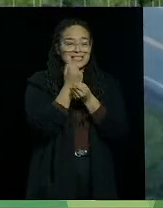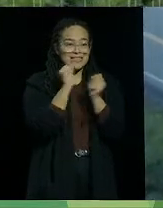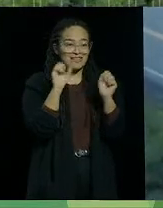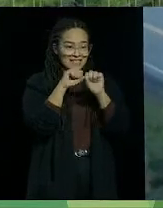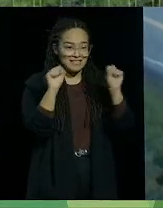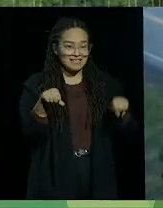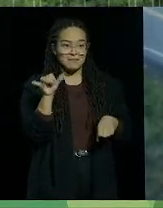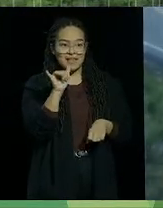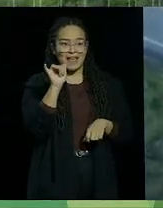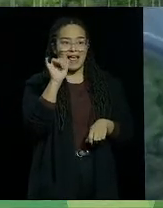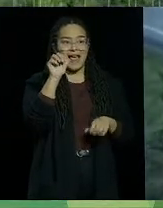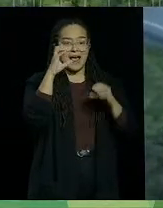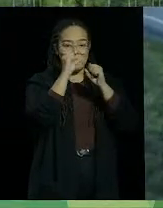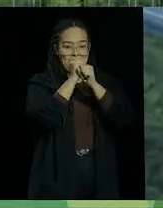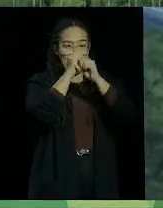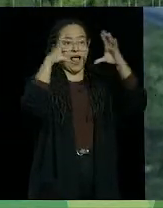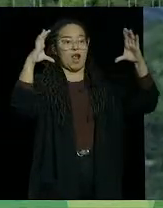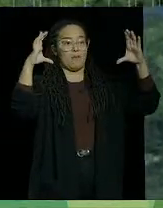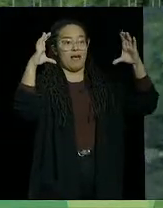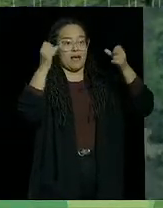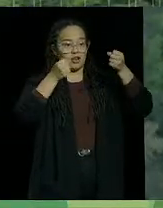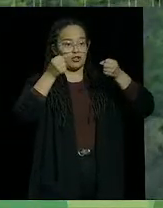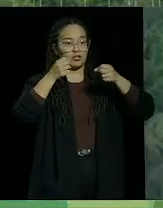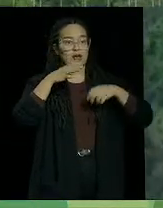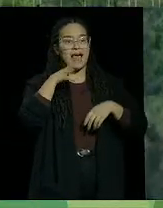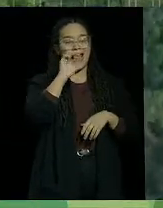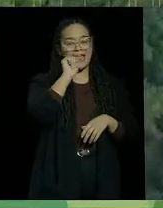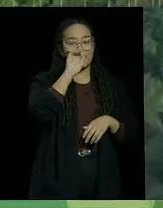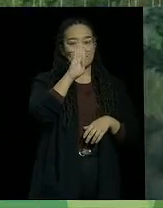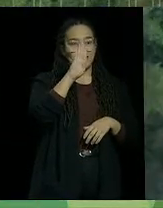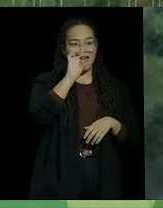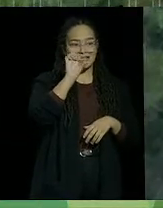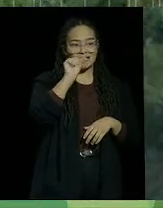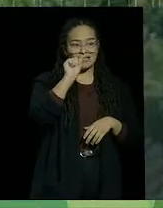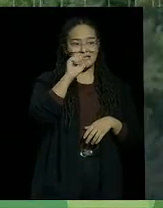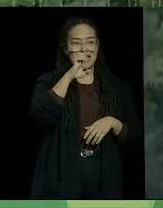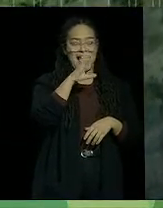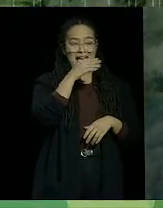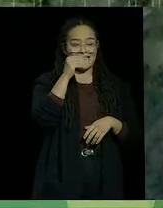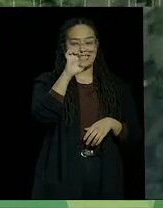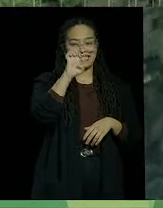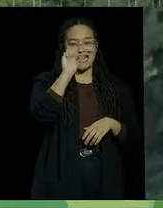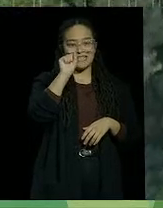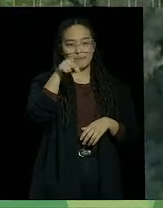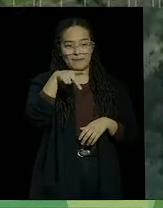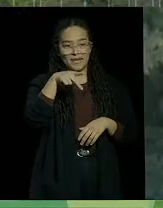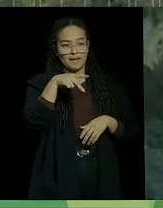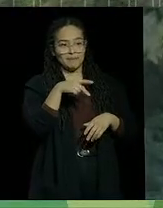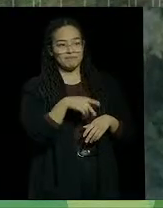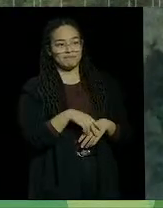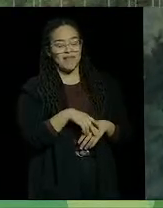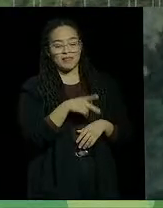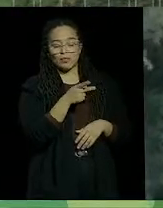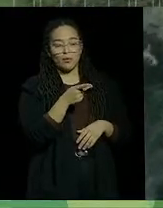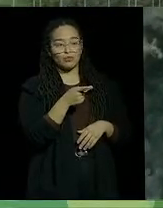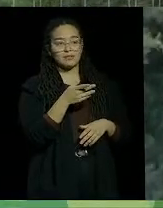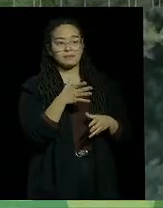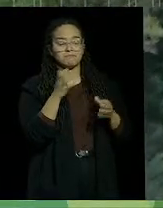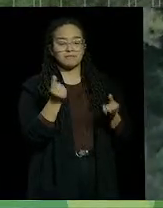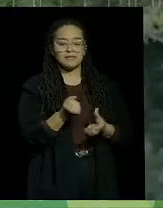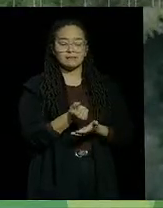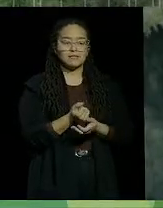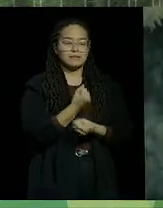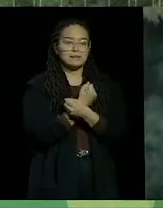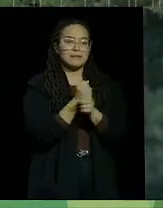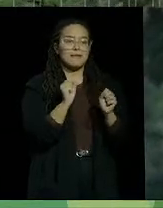as airbag control units, ABS, and ESP that save countless lives